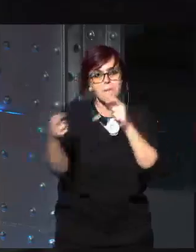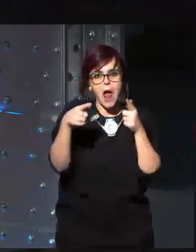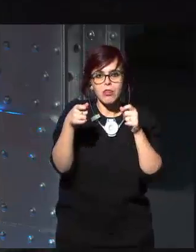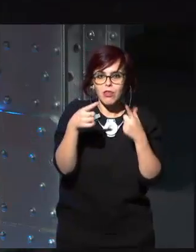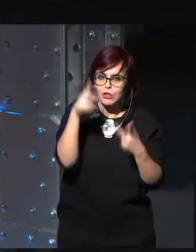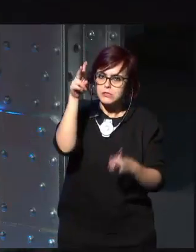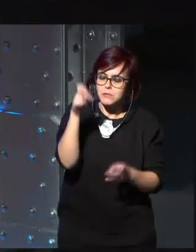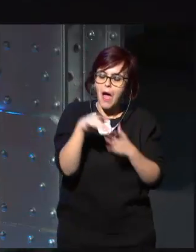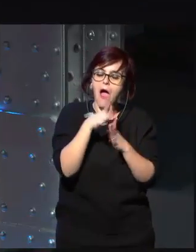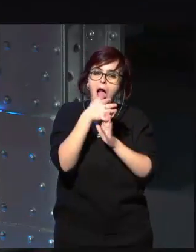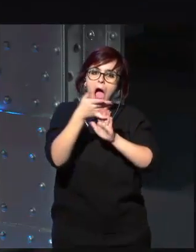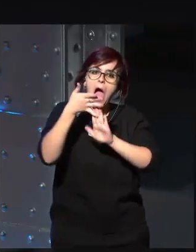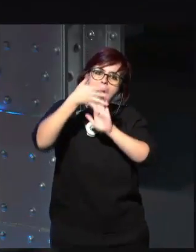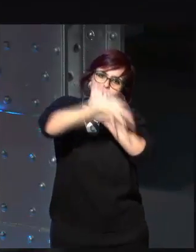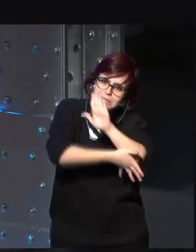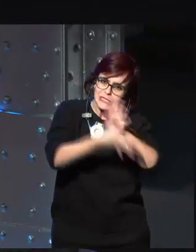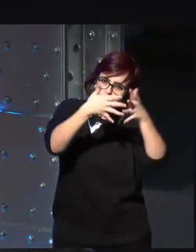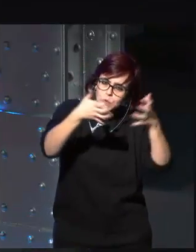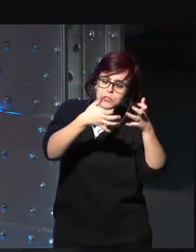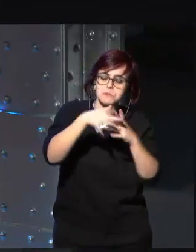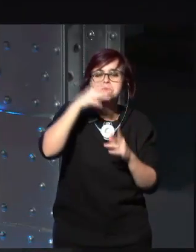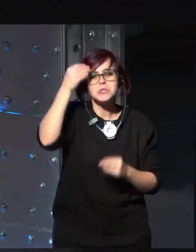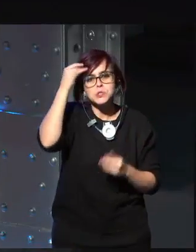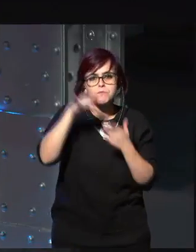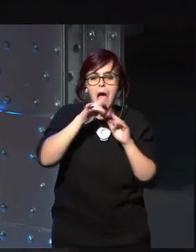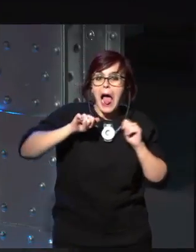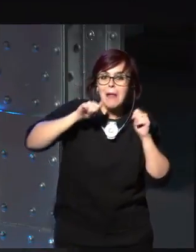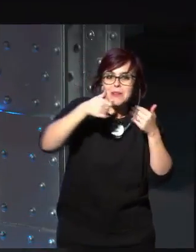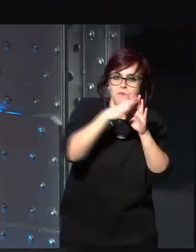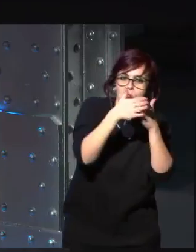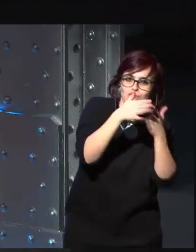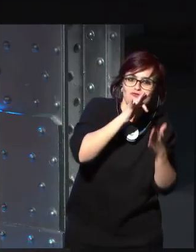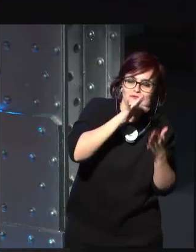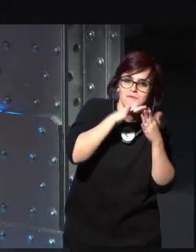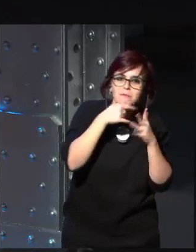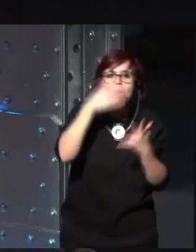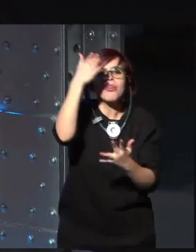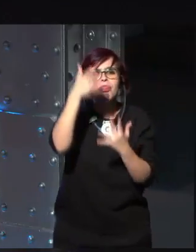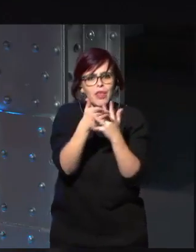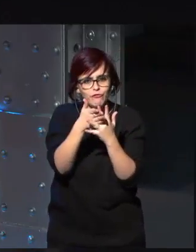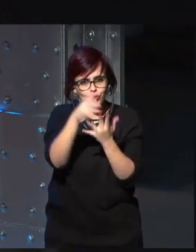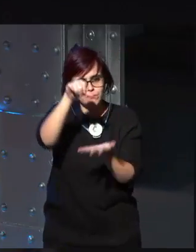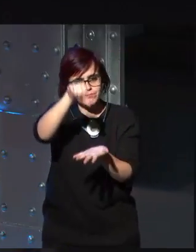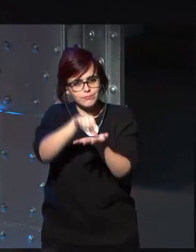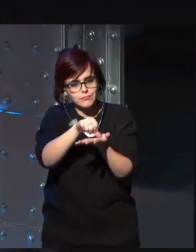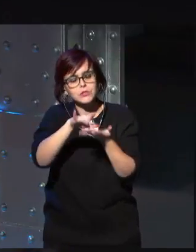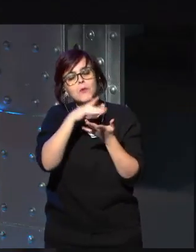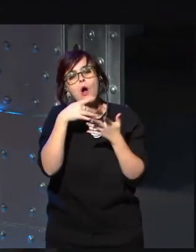kind of like a jumping off point and thought, okay, let's find something that seems like a similar type of argument. And then